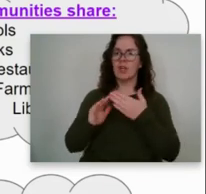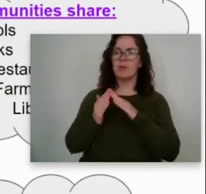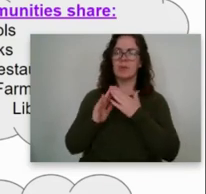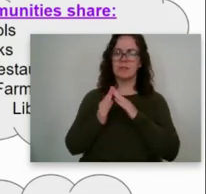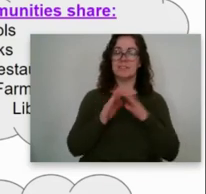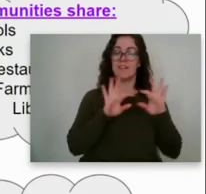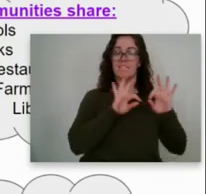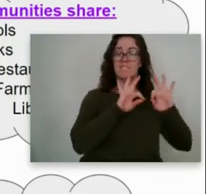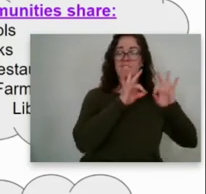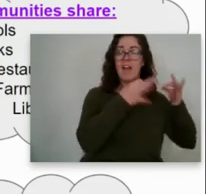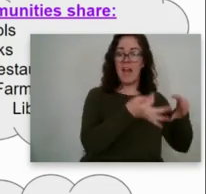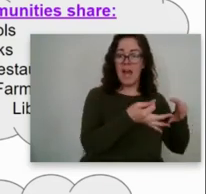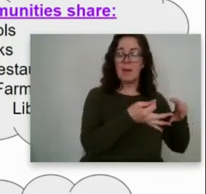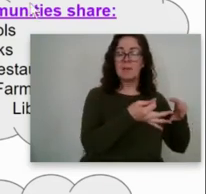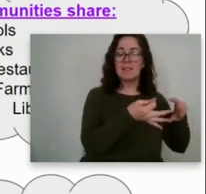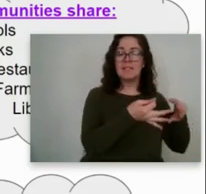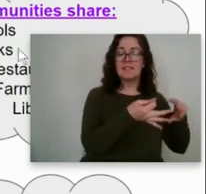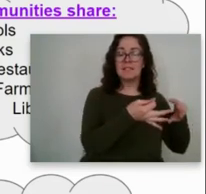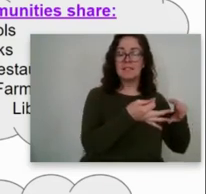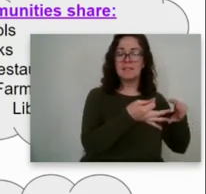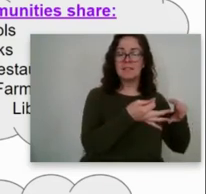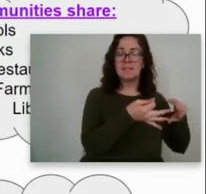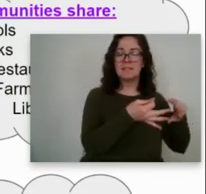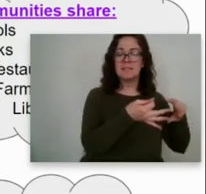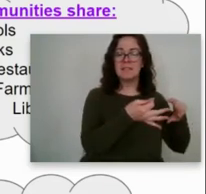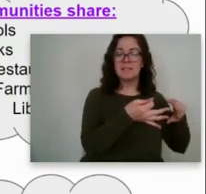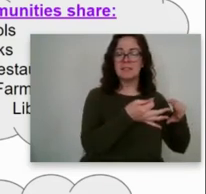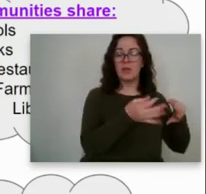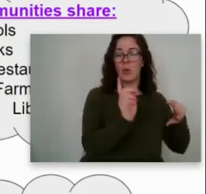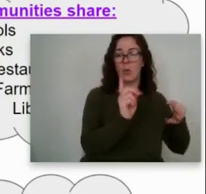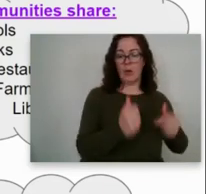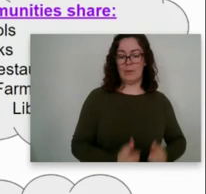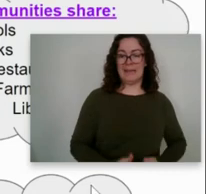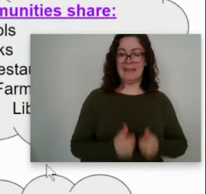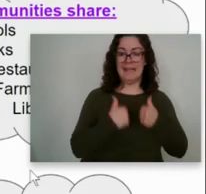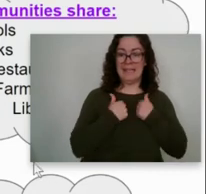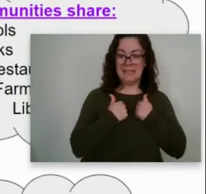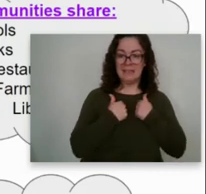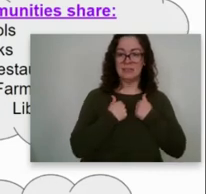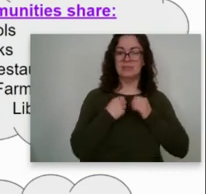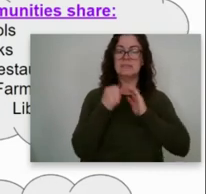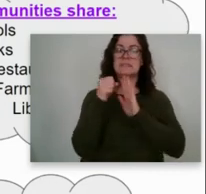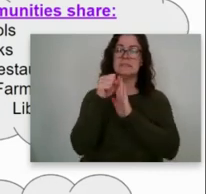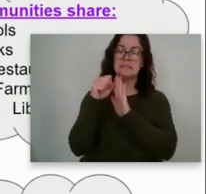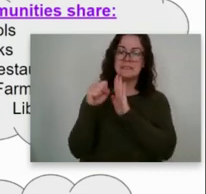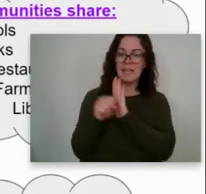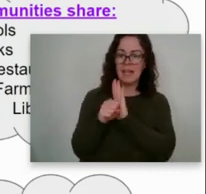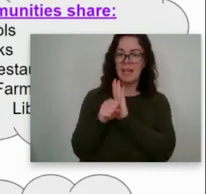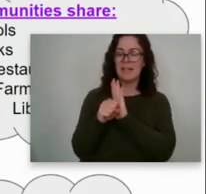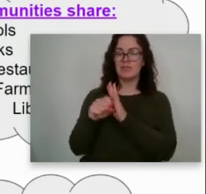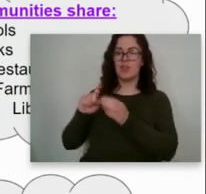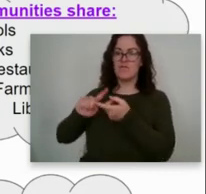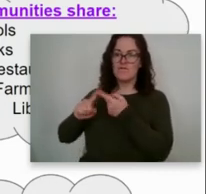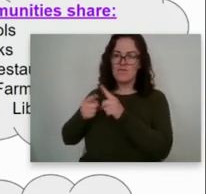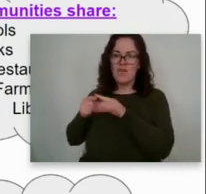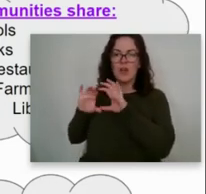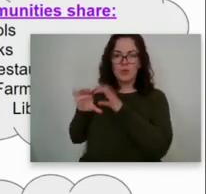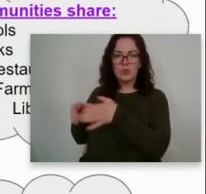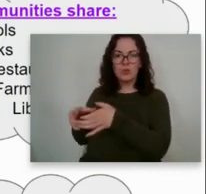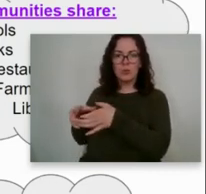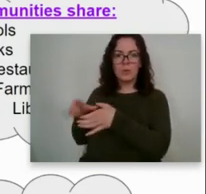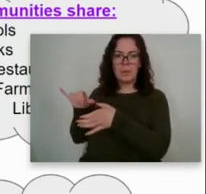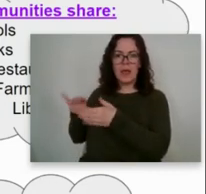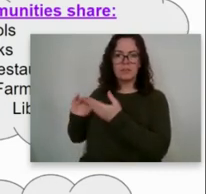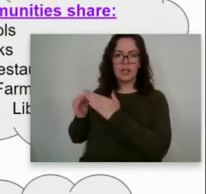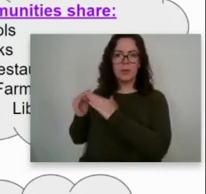our family community, we have our communities that we live in, we have our state, we have our friends, because that can be considered